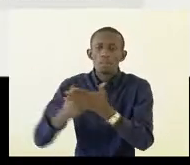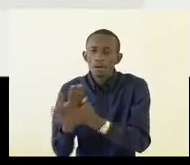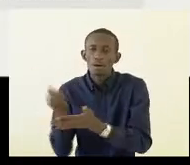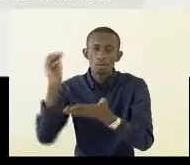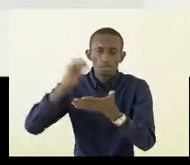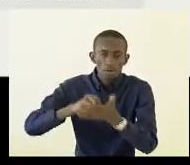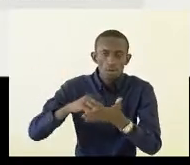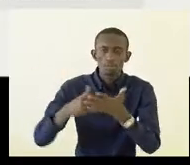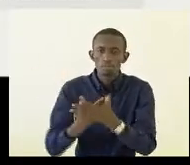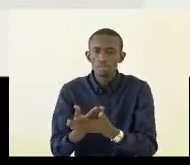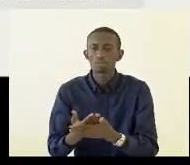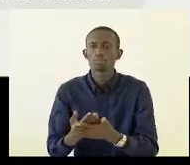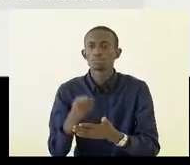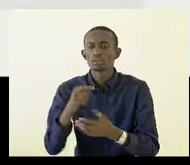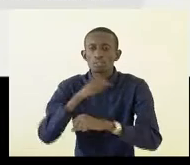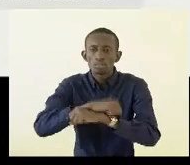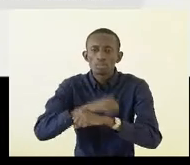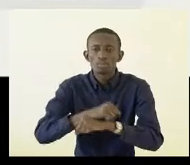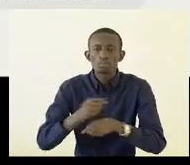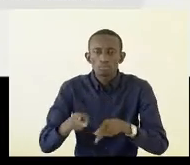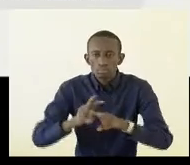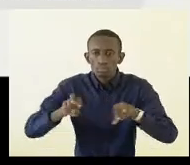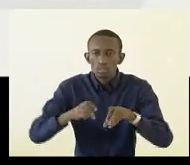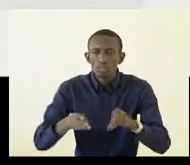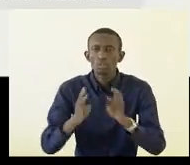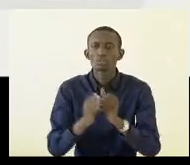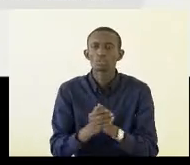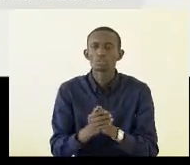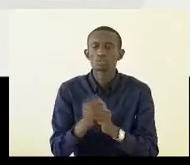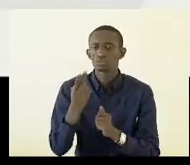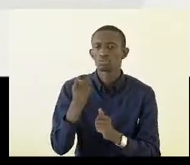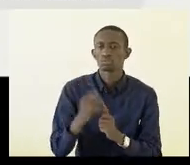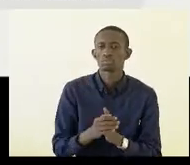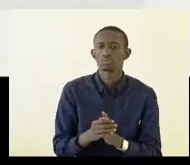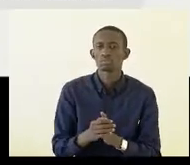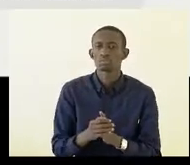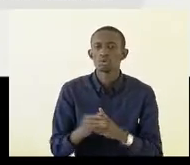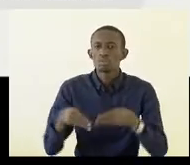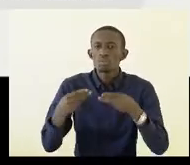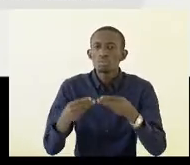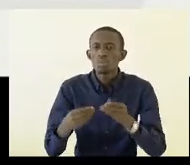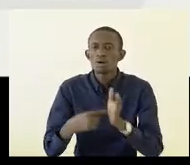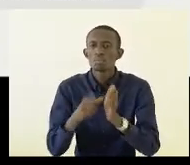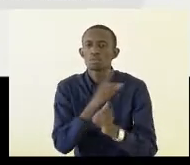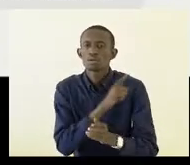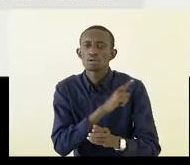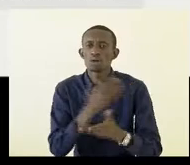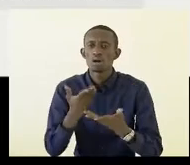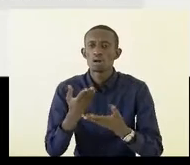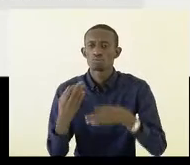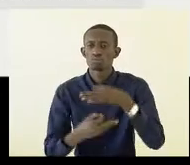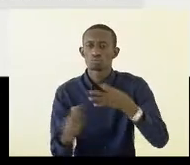having. Schools, find a way. Two, can you remake things from the already made ones? And can you reduce,